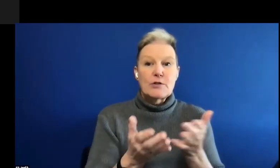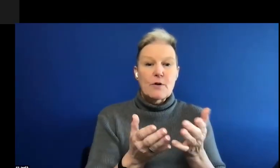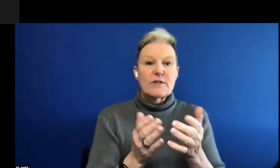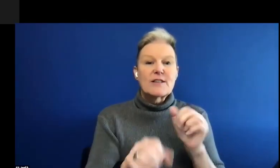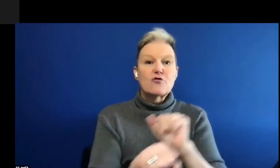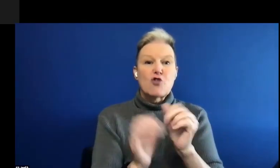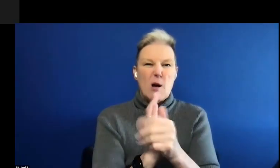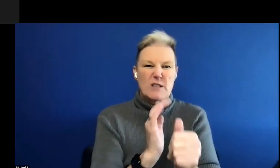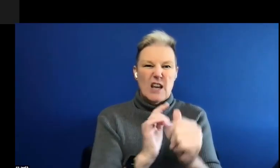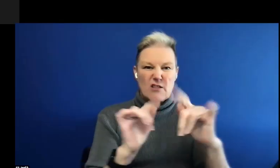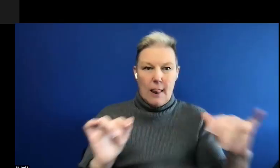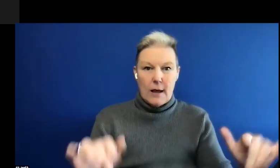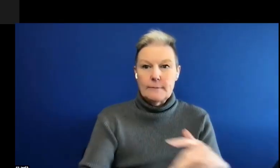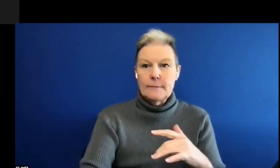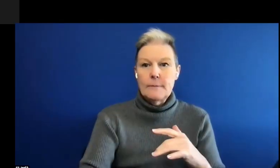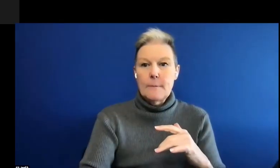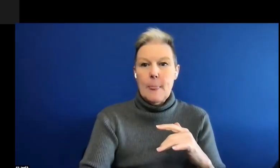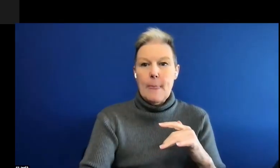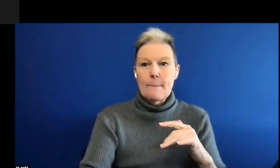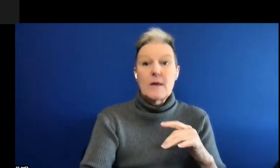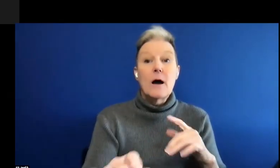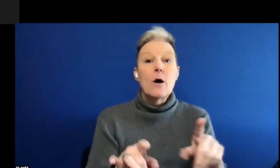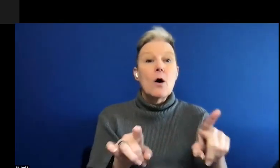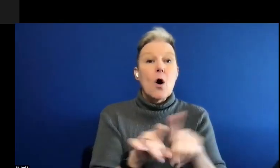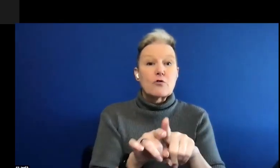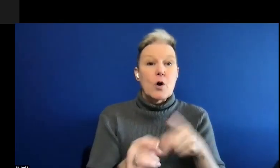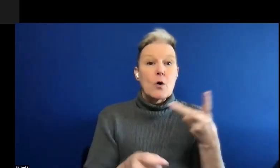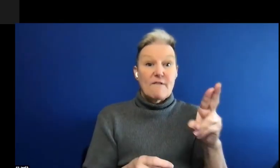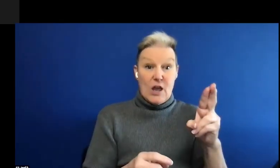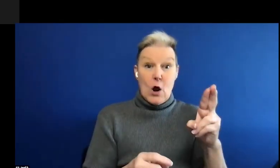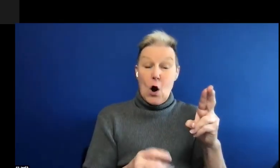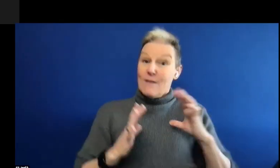training, and such. And I'm also a VR consumer.